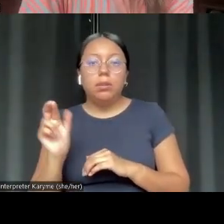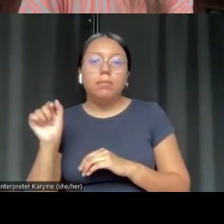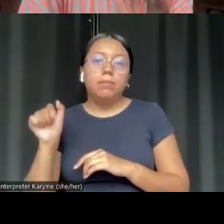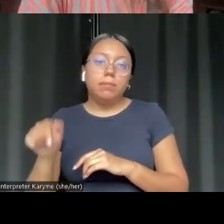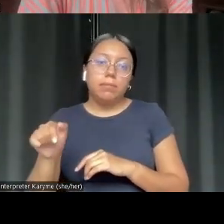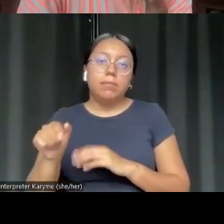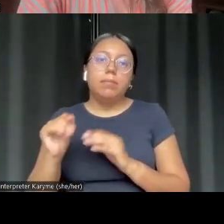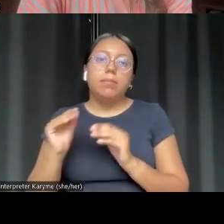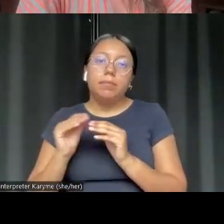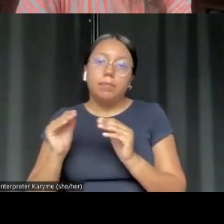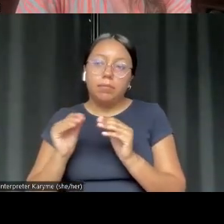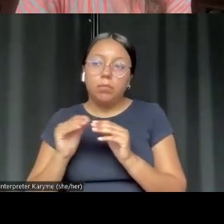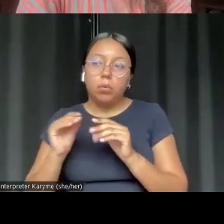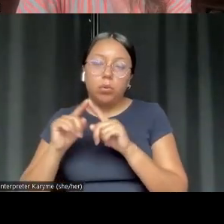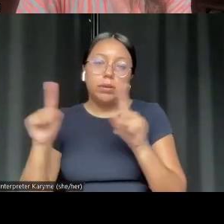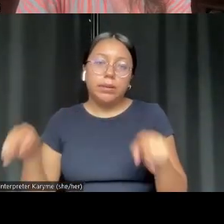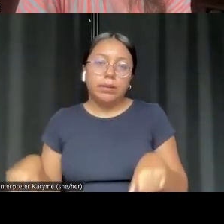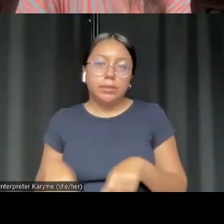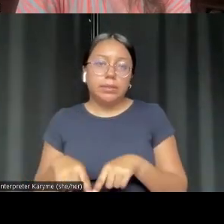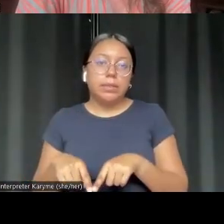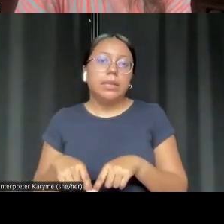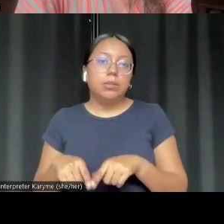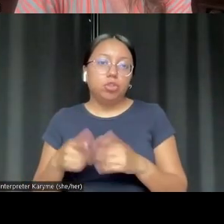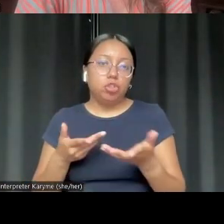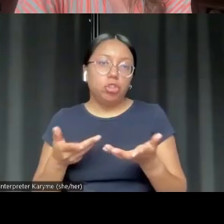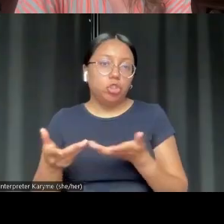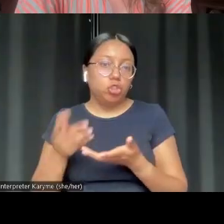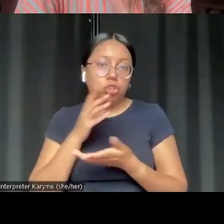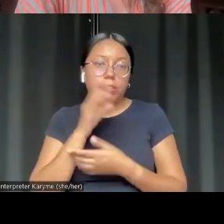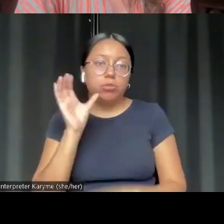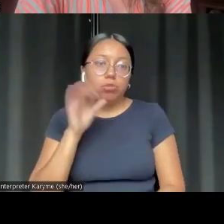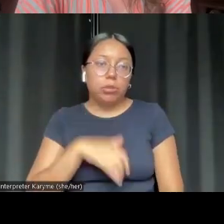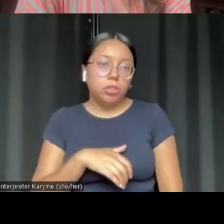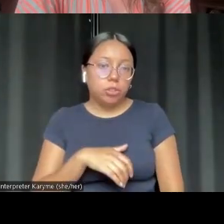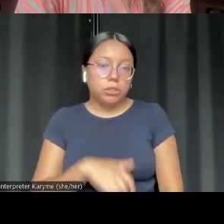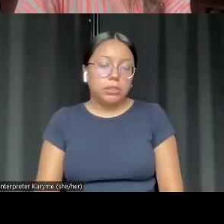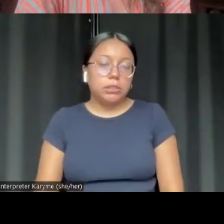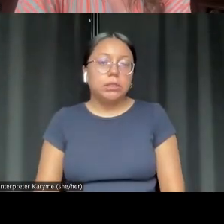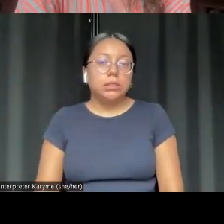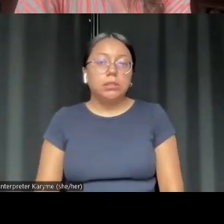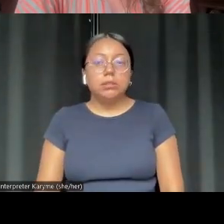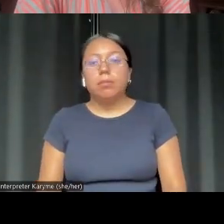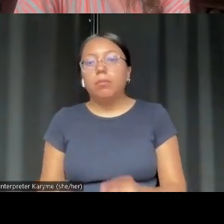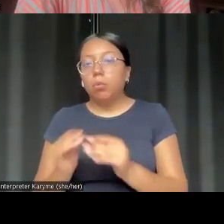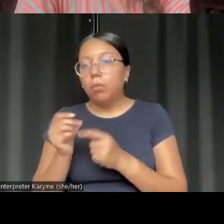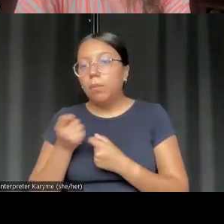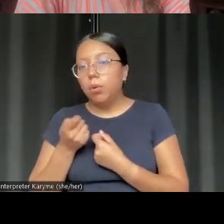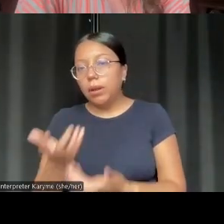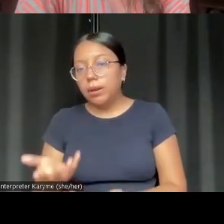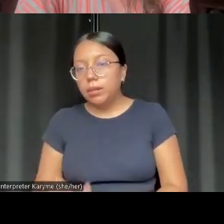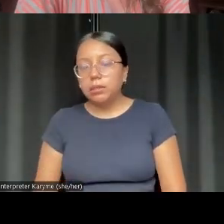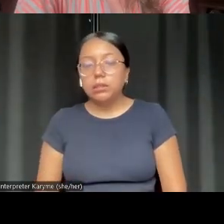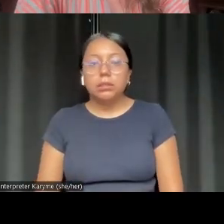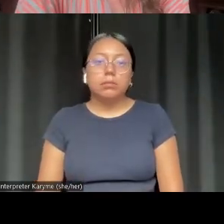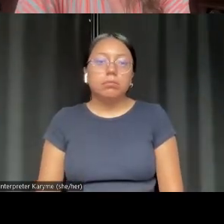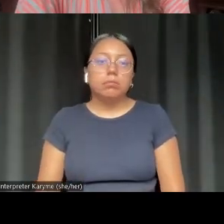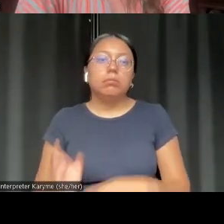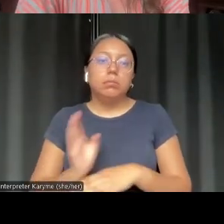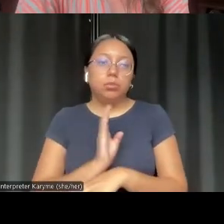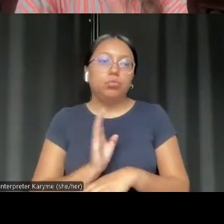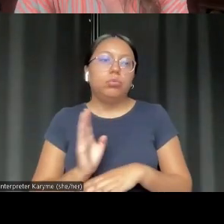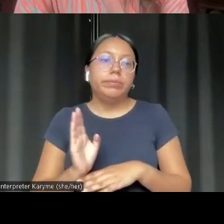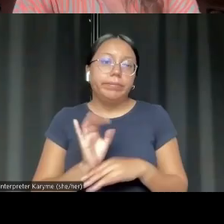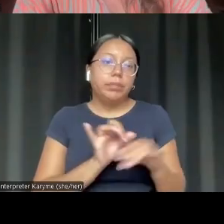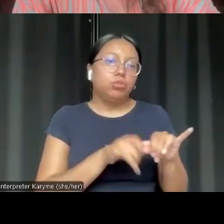gallery gesture and all of its strangeness. So again, use and poetics between engineering and